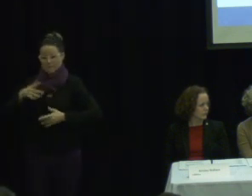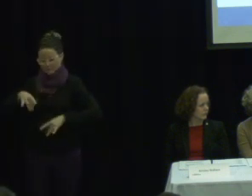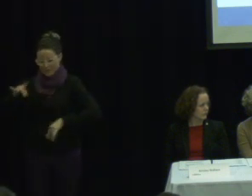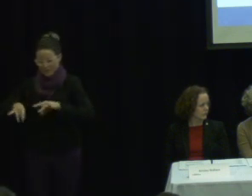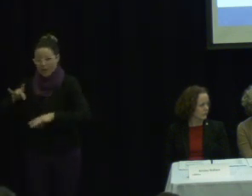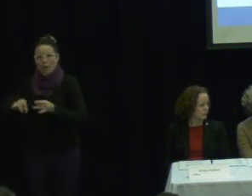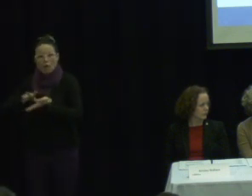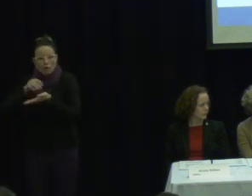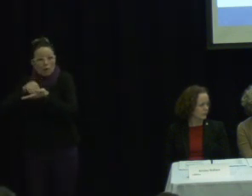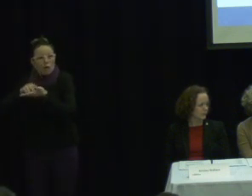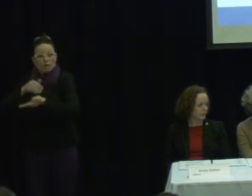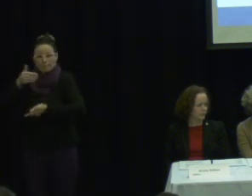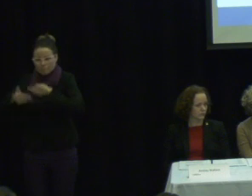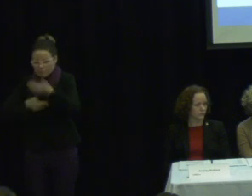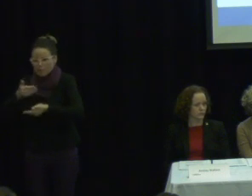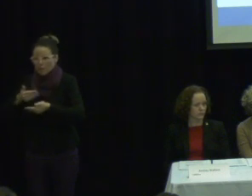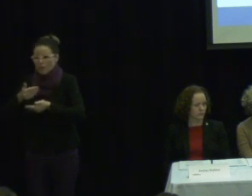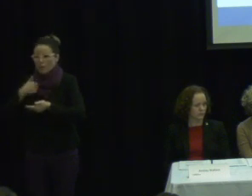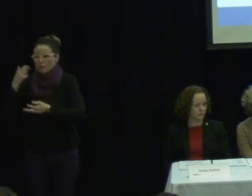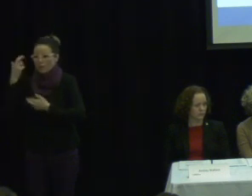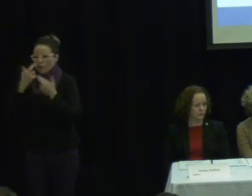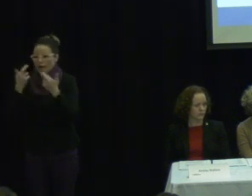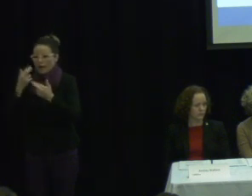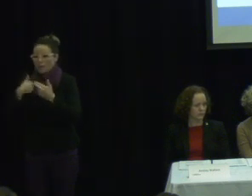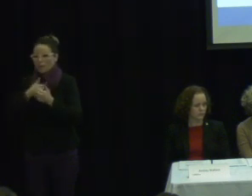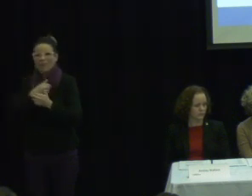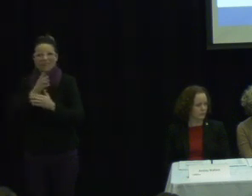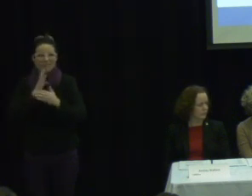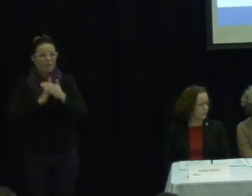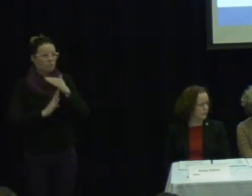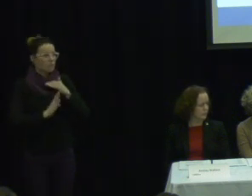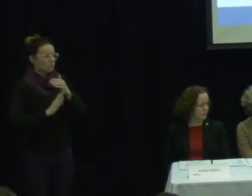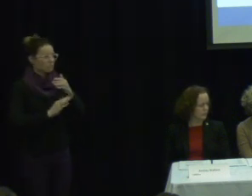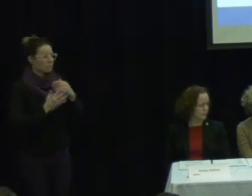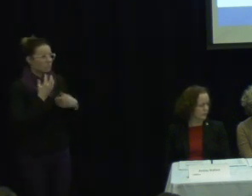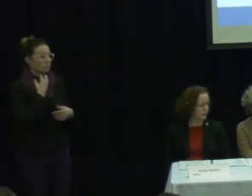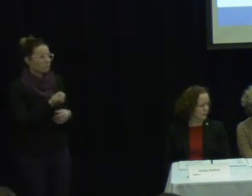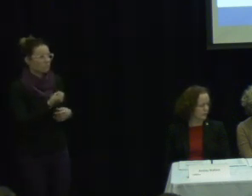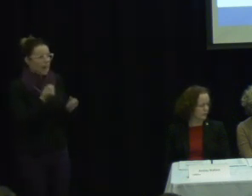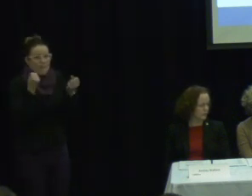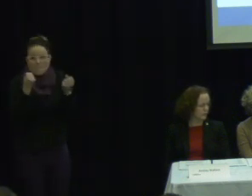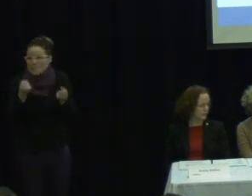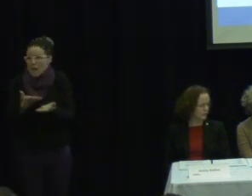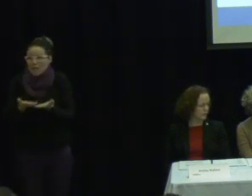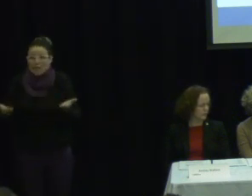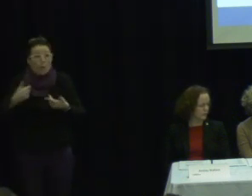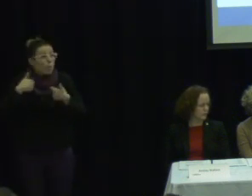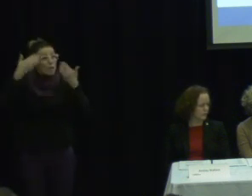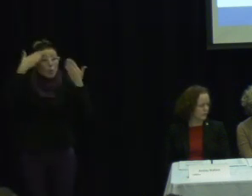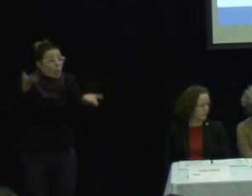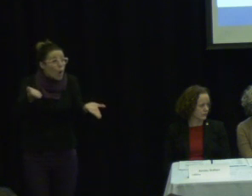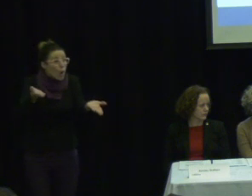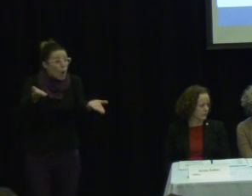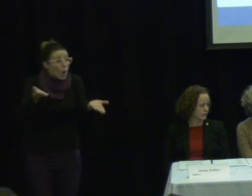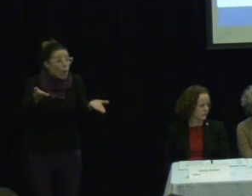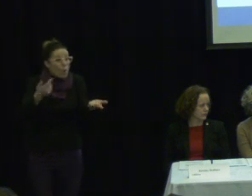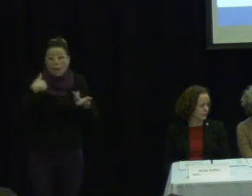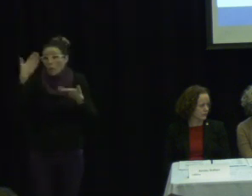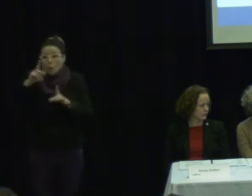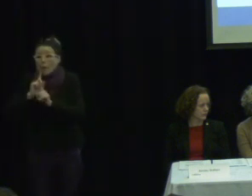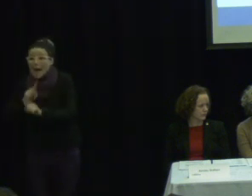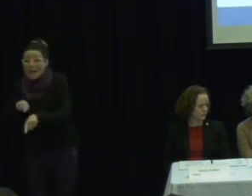are culturally humble, and that's a good thing. We don't have the answers, and we don't know what we think we don't know, and we're also afraid to look at certain